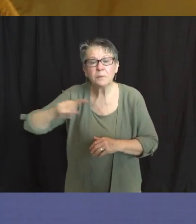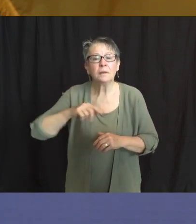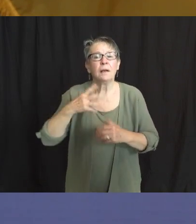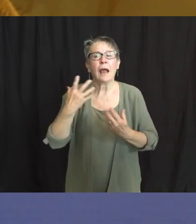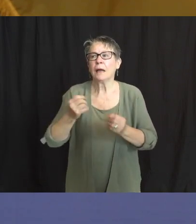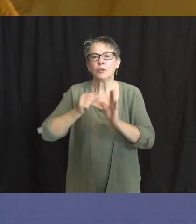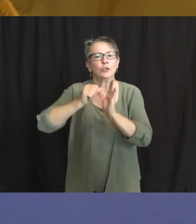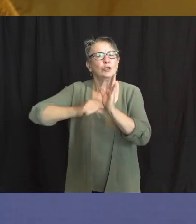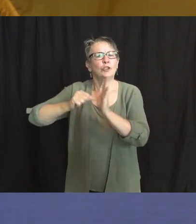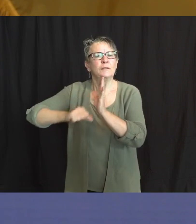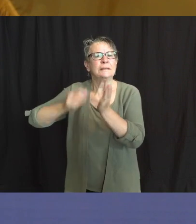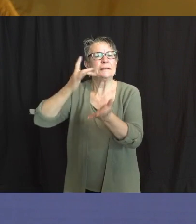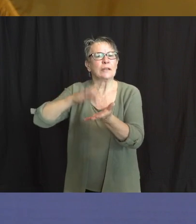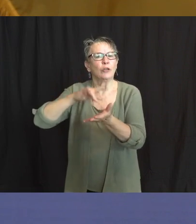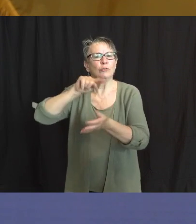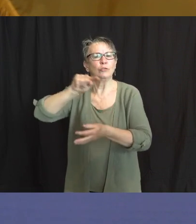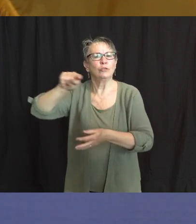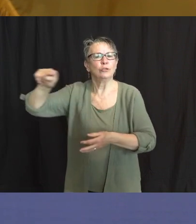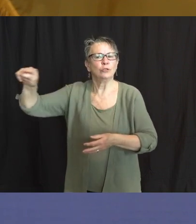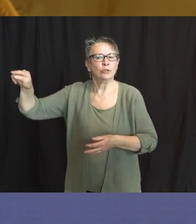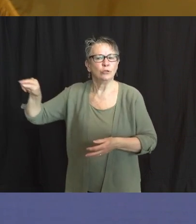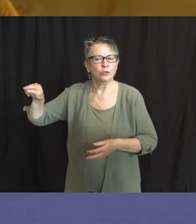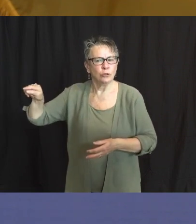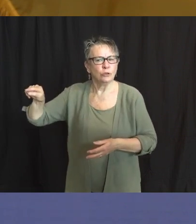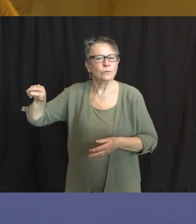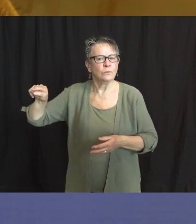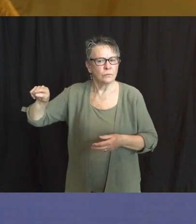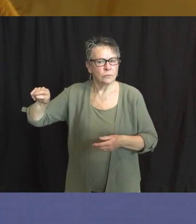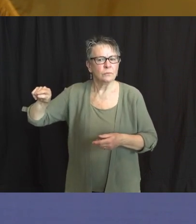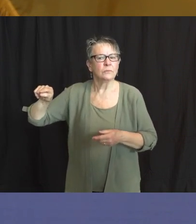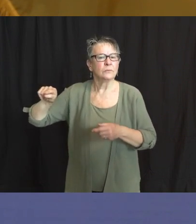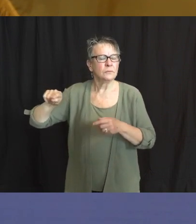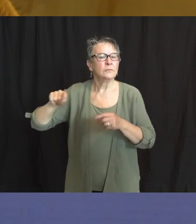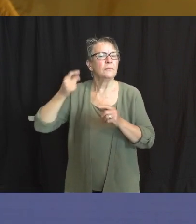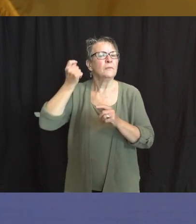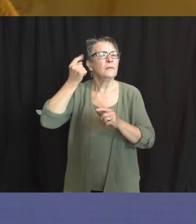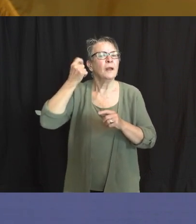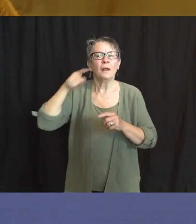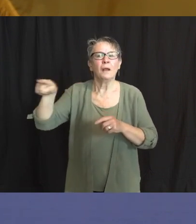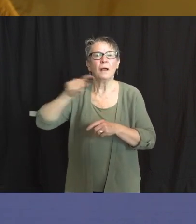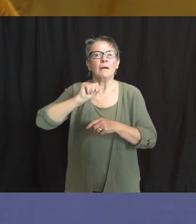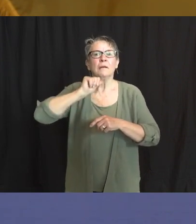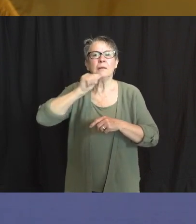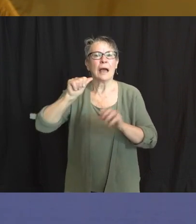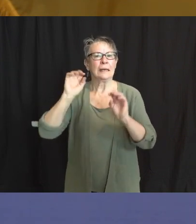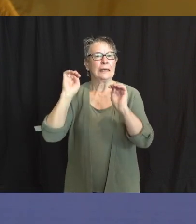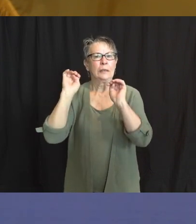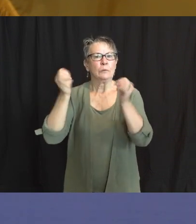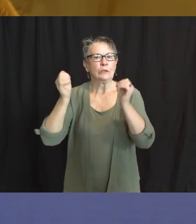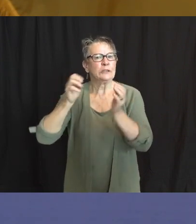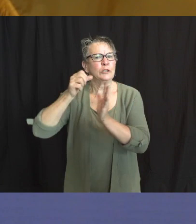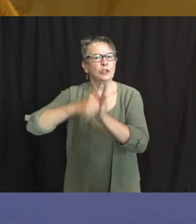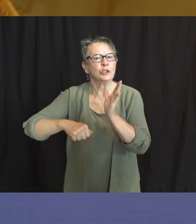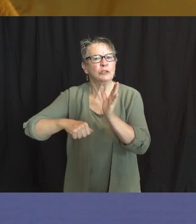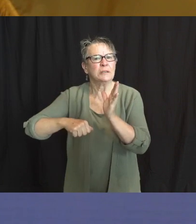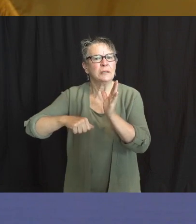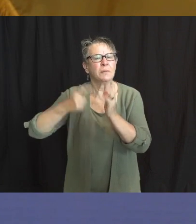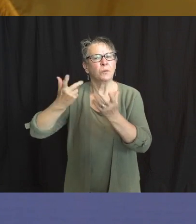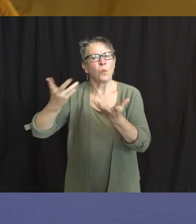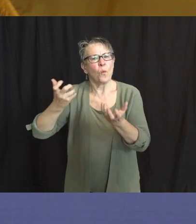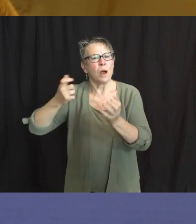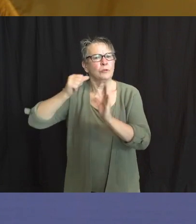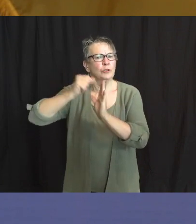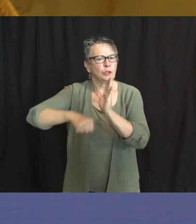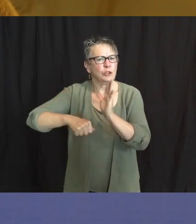are required to comply with state and CDC guidelines to protect against further spread of